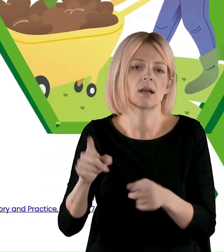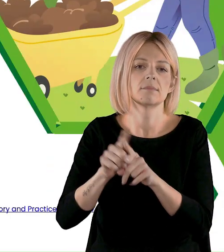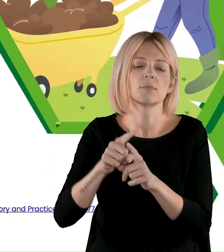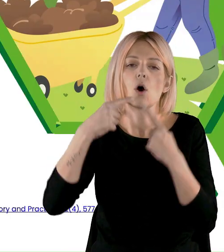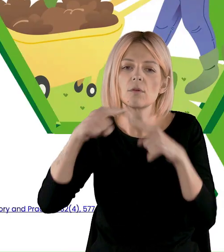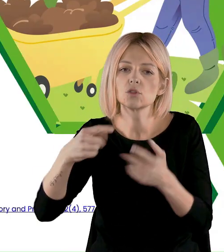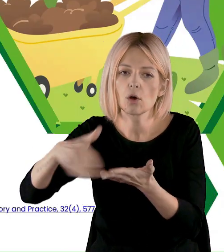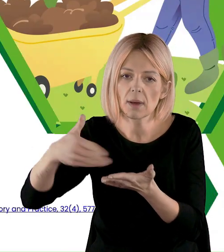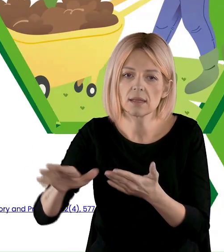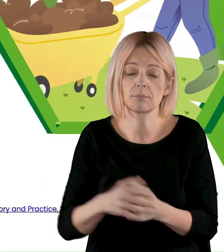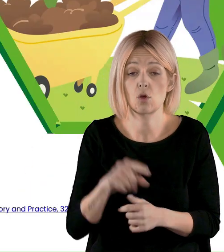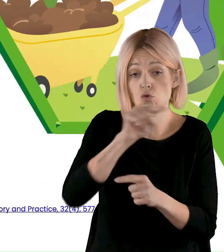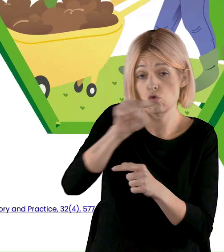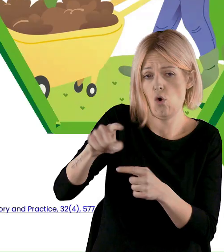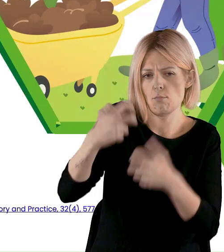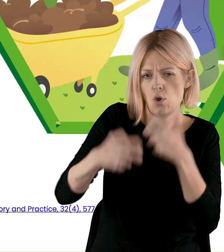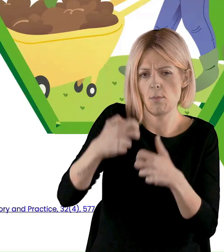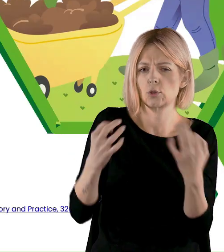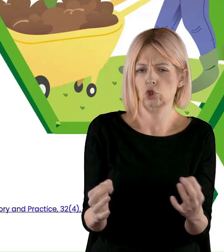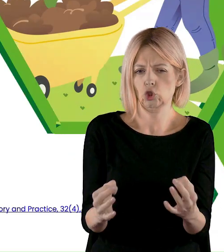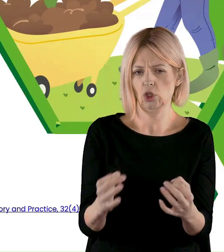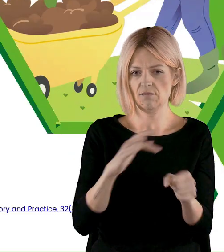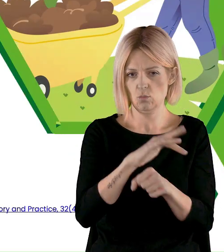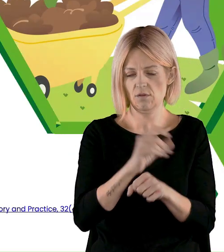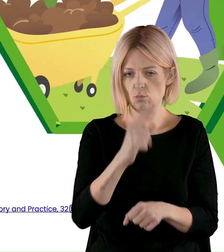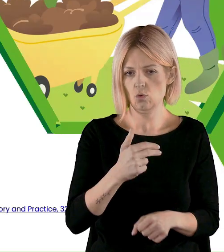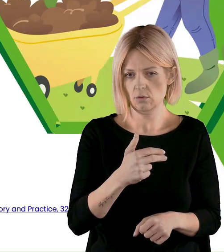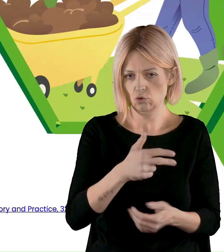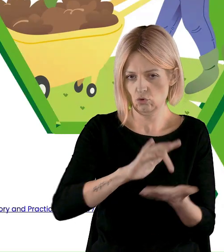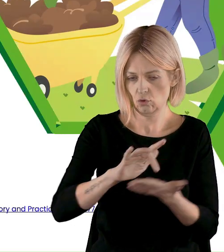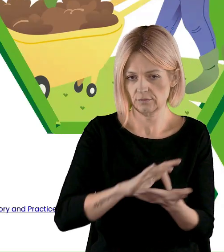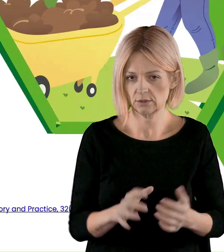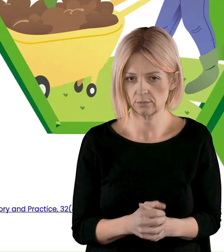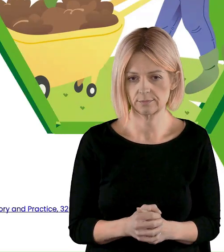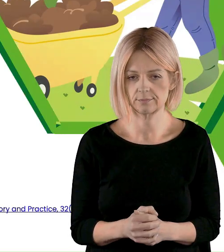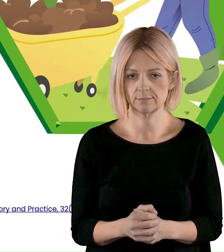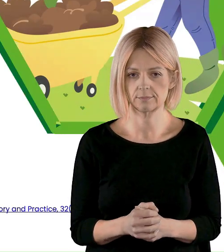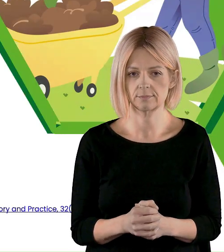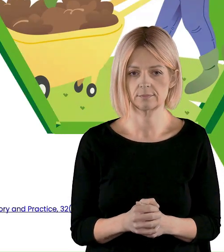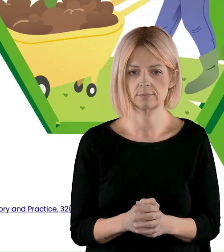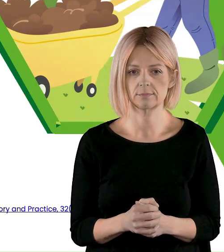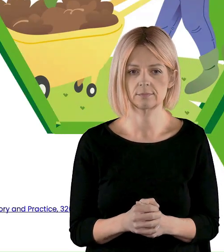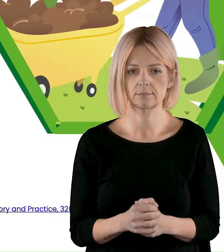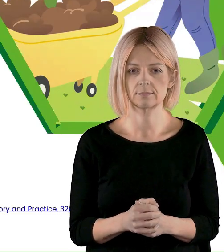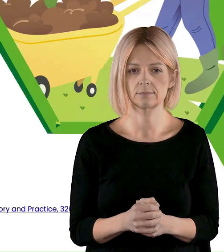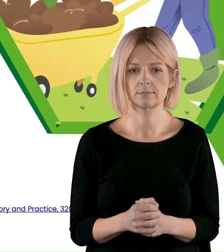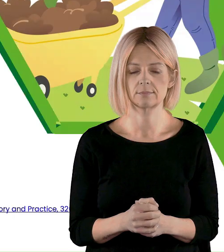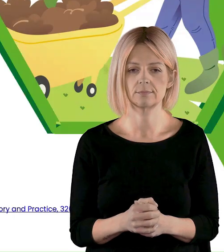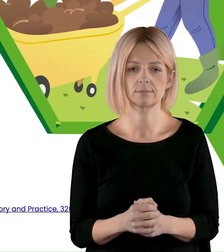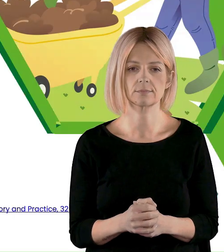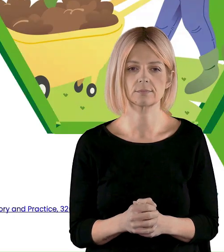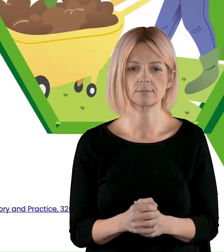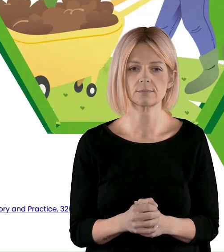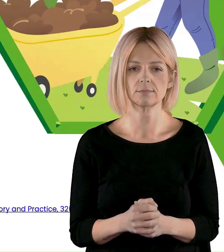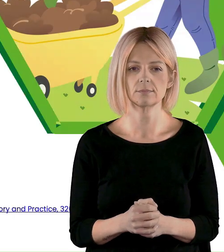environment nowadays. Also, green skills are practical actions that we can do in order to save